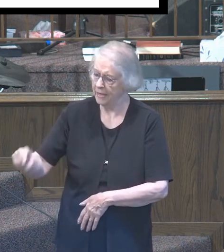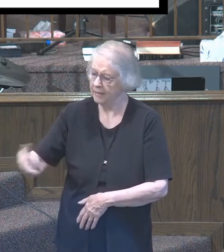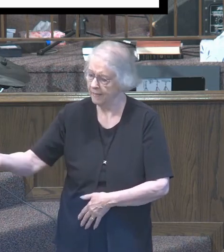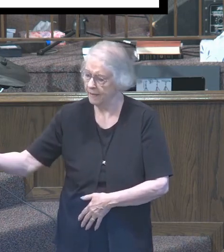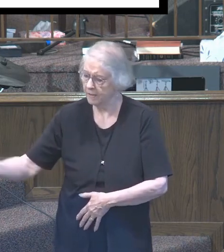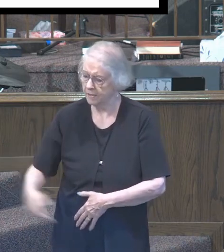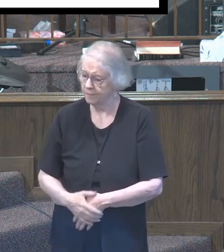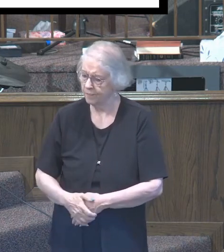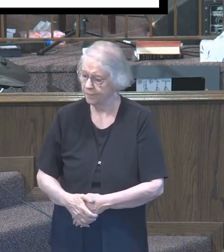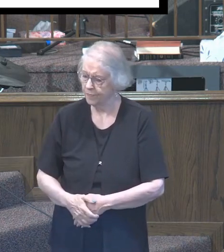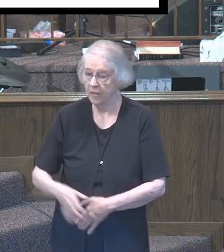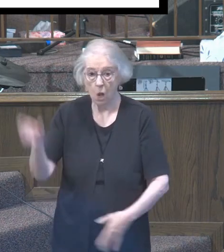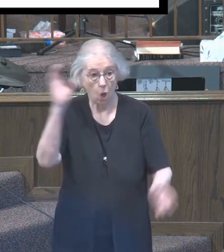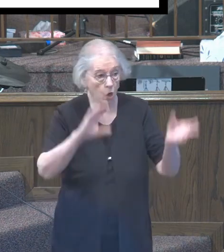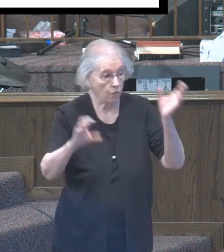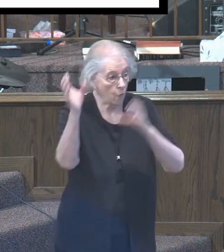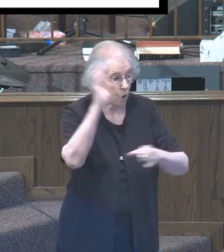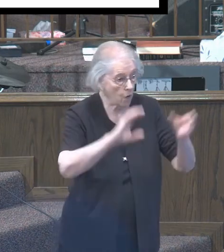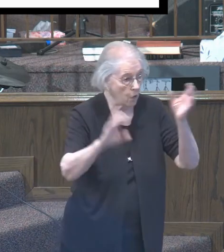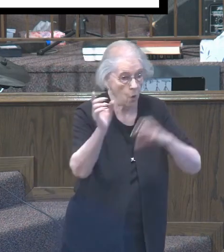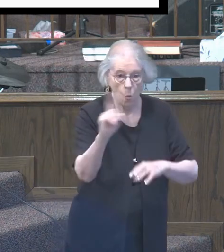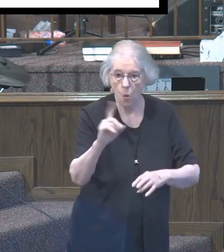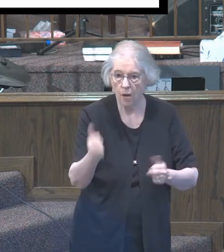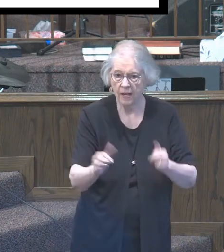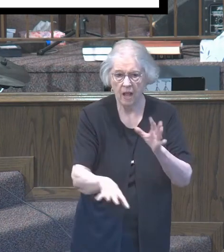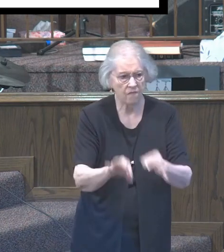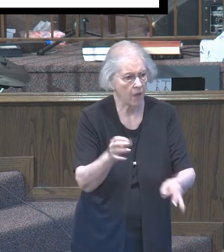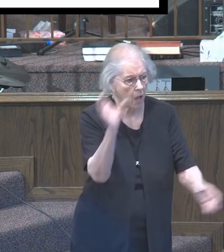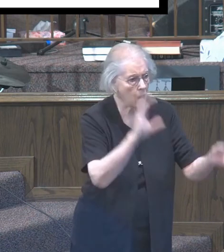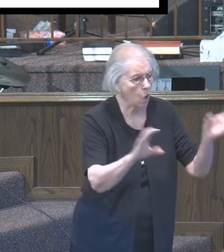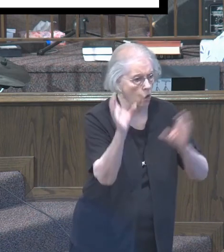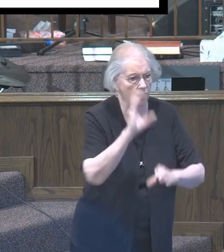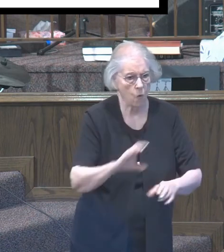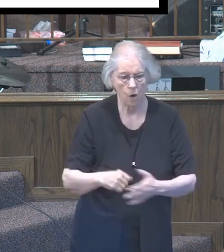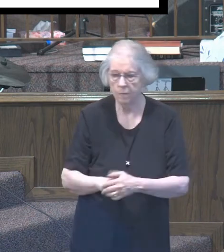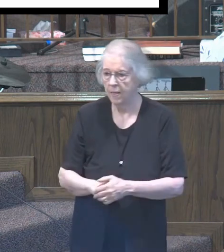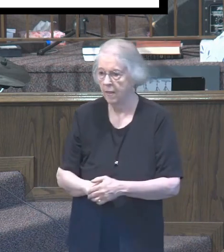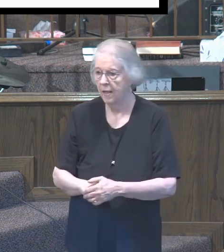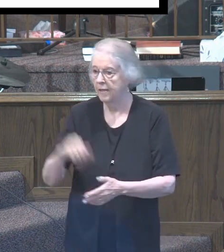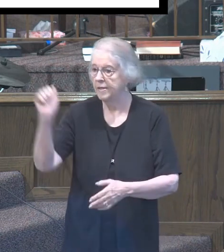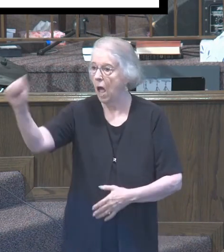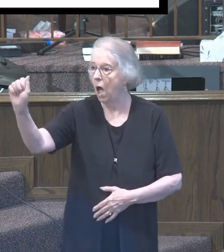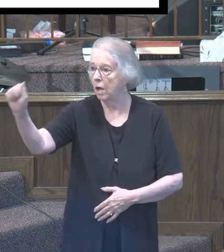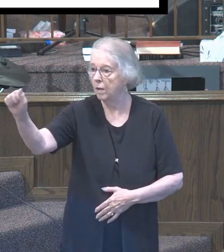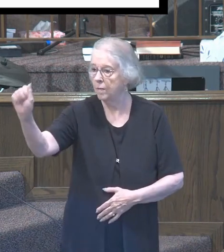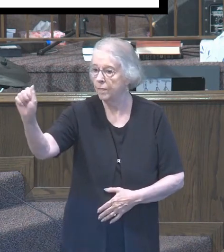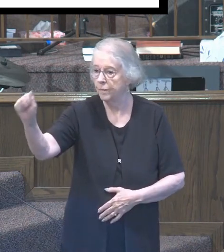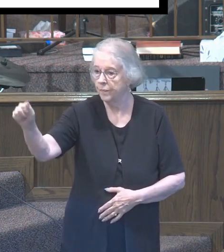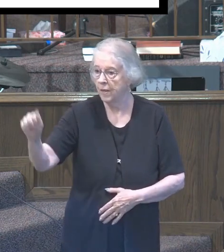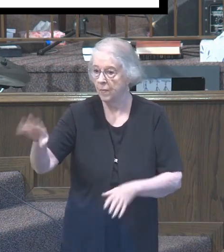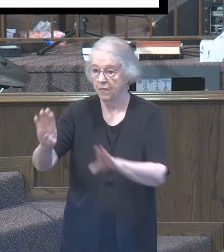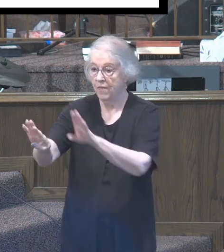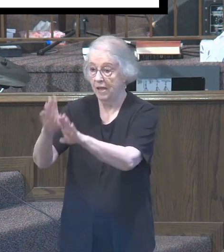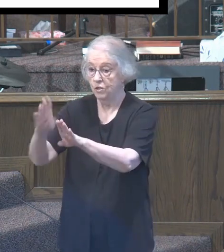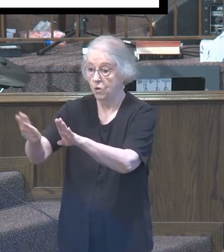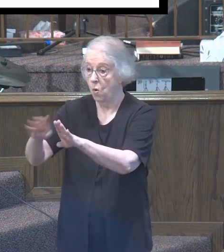what you want people to do for you, then grab the initiative and do it for them. Add up God's